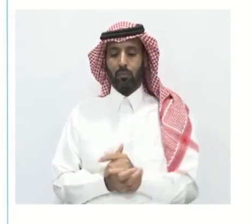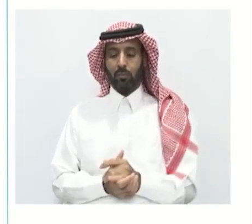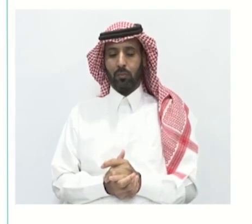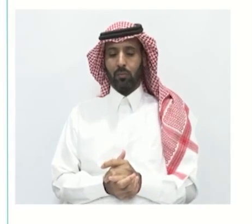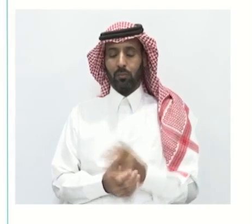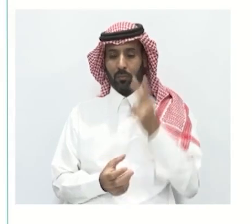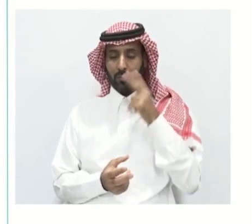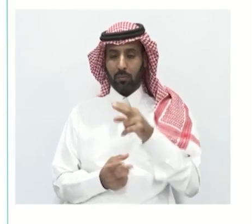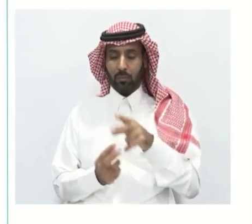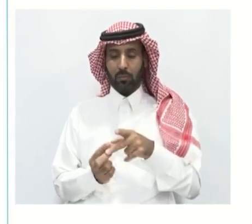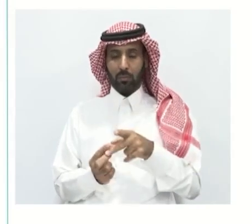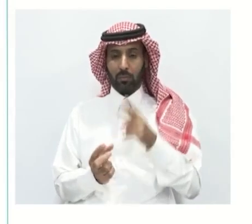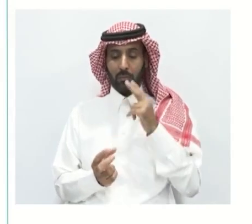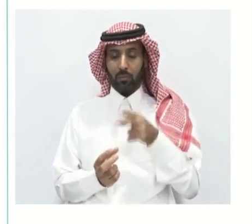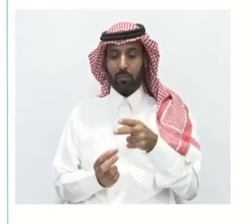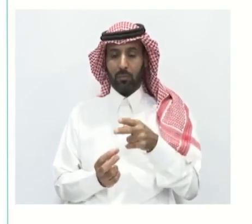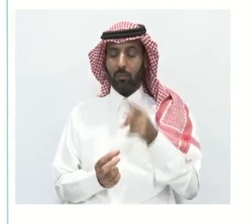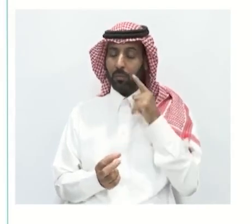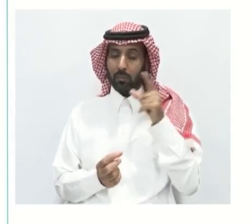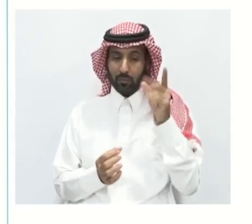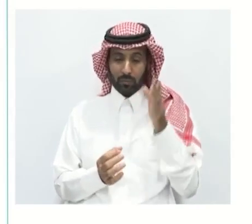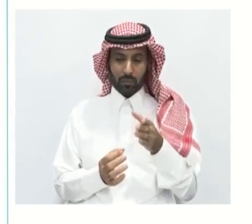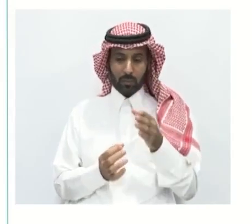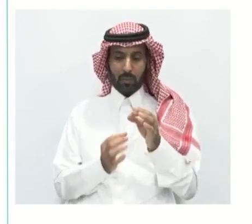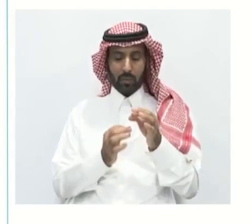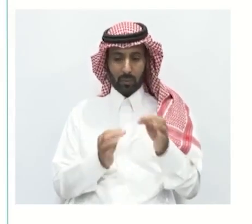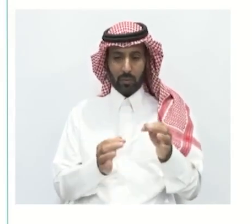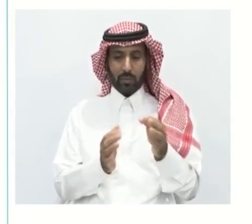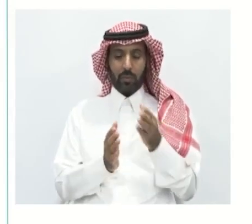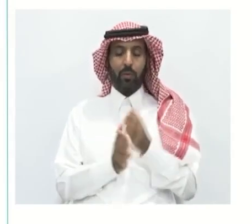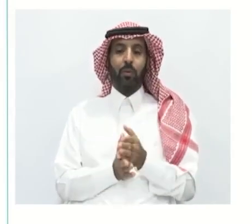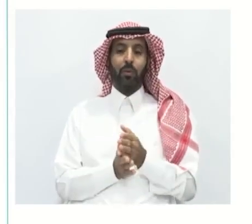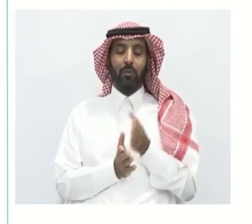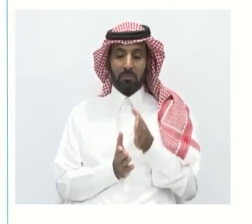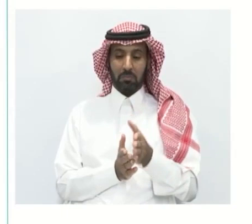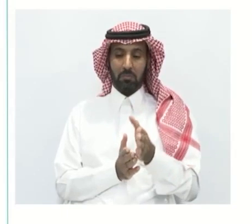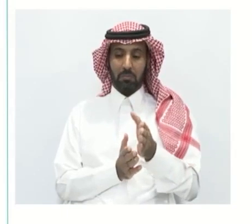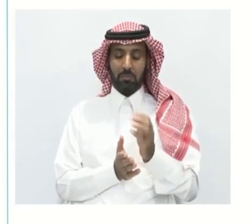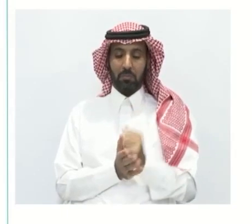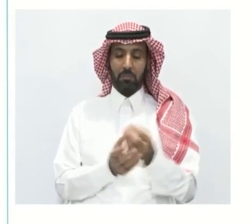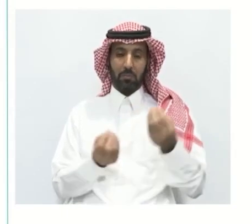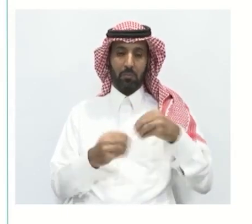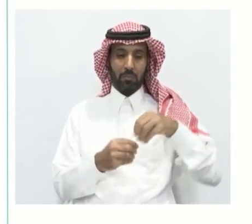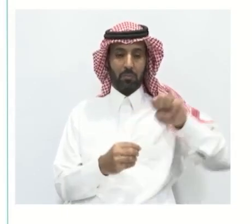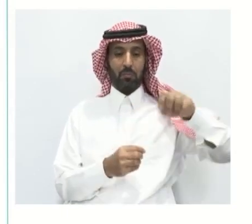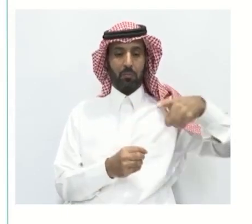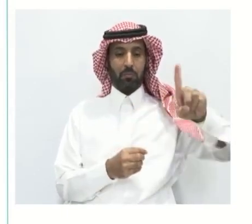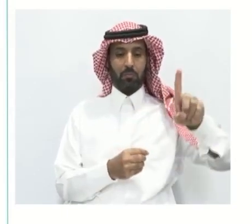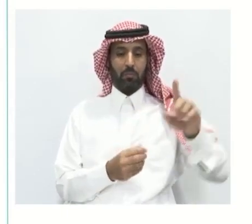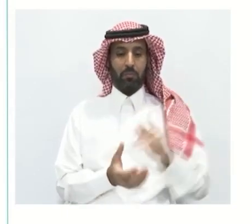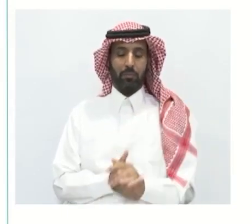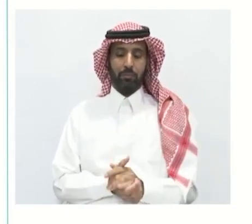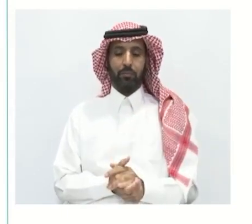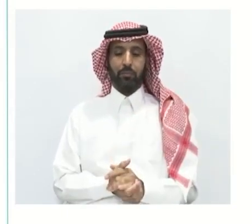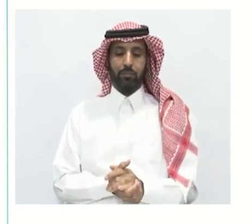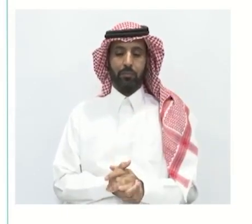regular, from the word itself, regular. There's nothing unusual here. Just add ed to